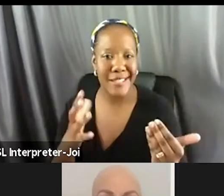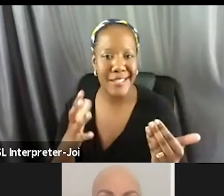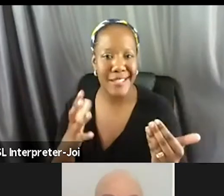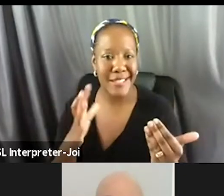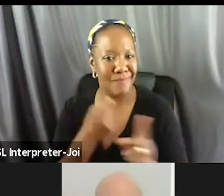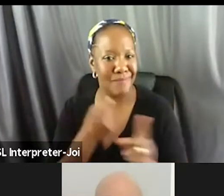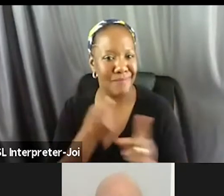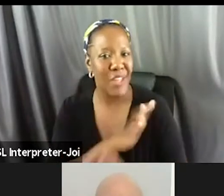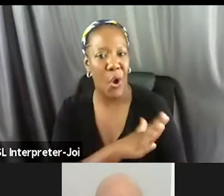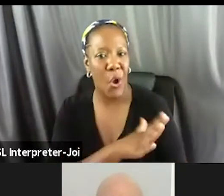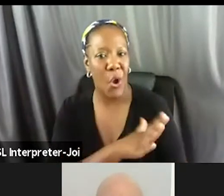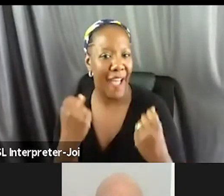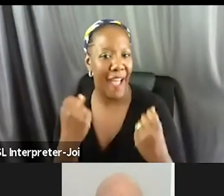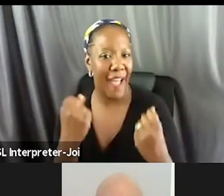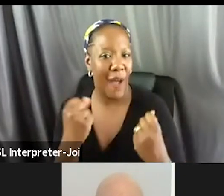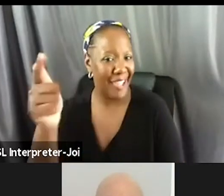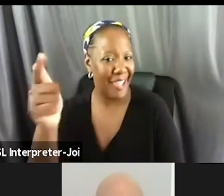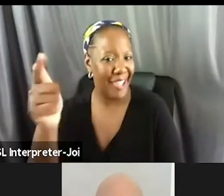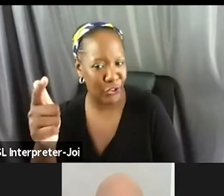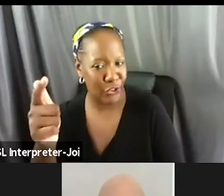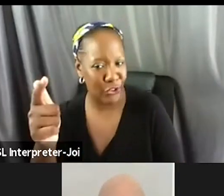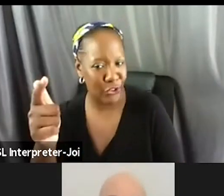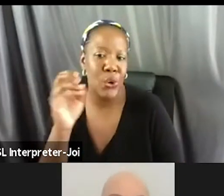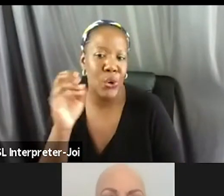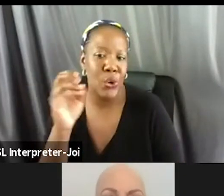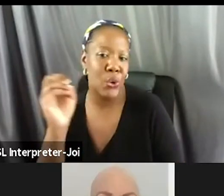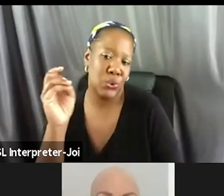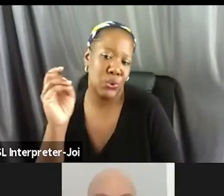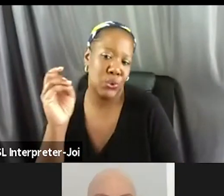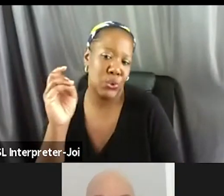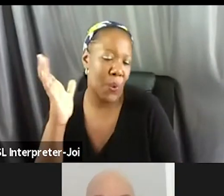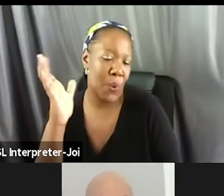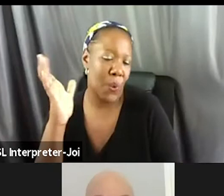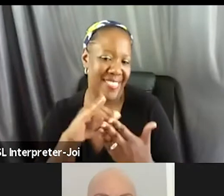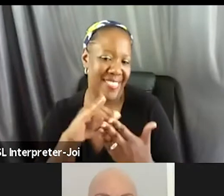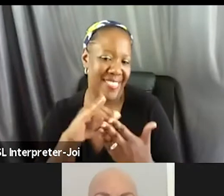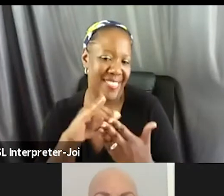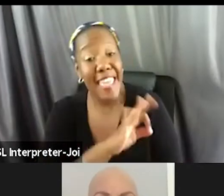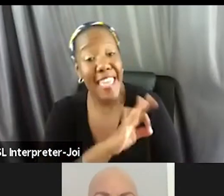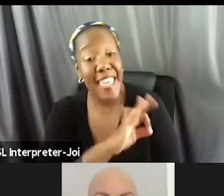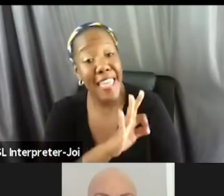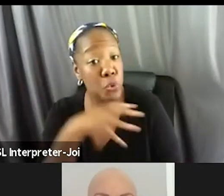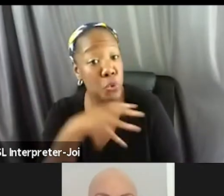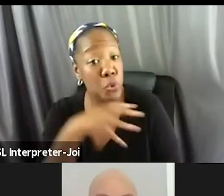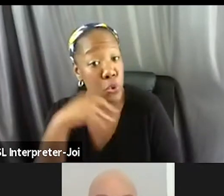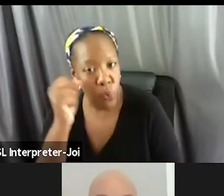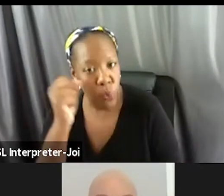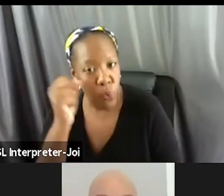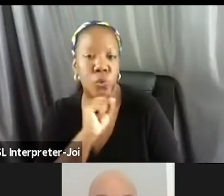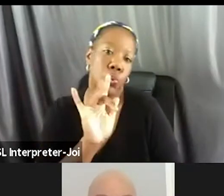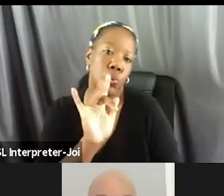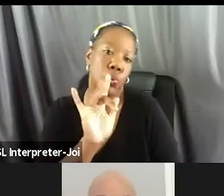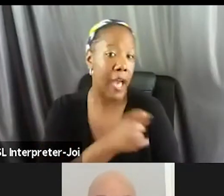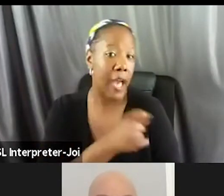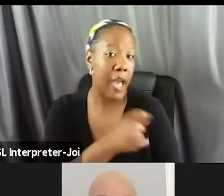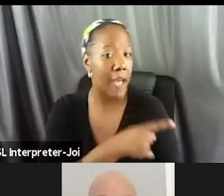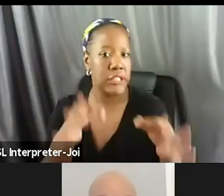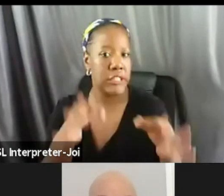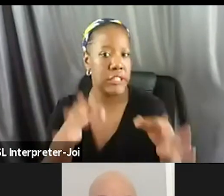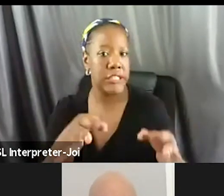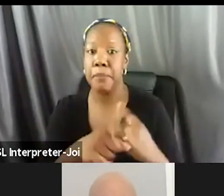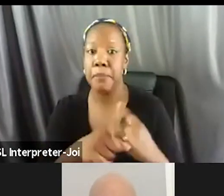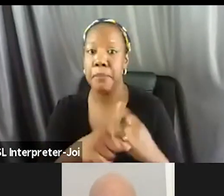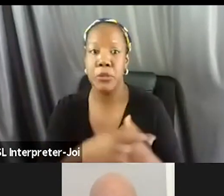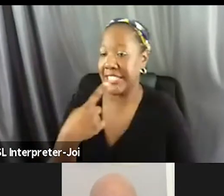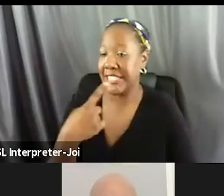for later down the road. And so it's just not something that, you know, if she was older and she was 25 and she wanted to do it, although she just said no,